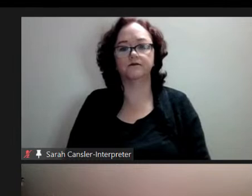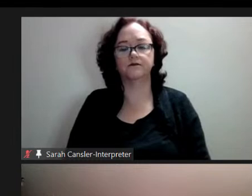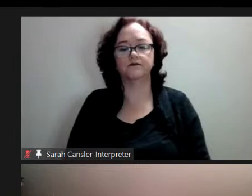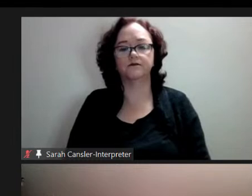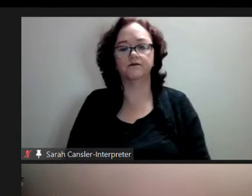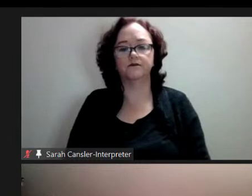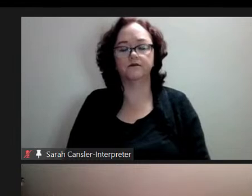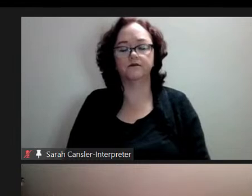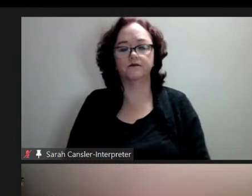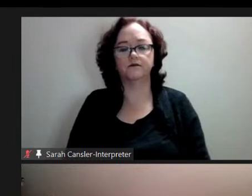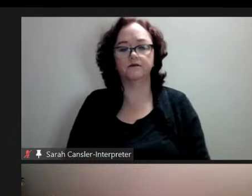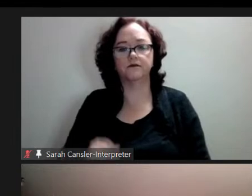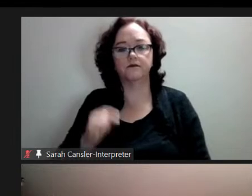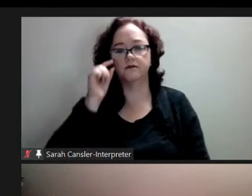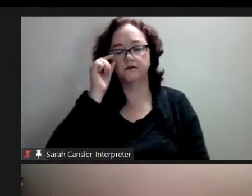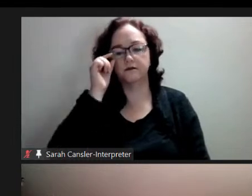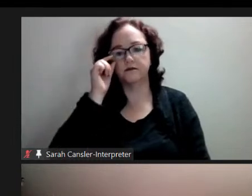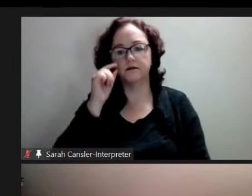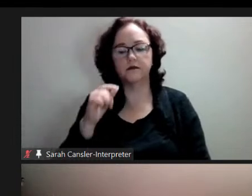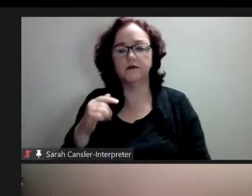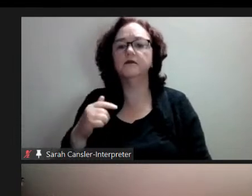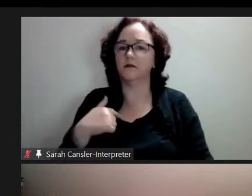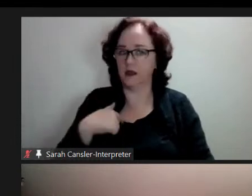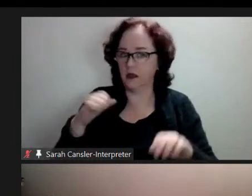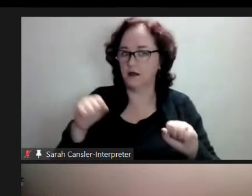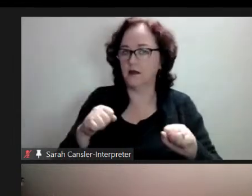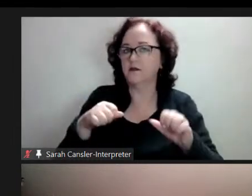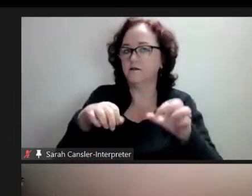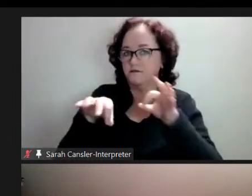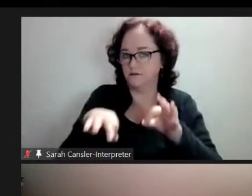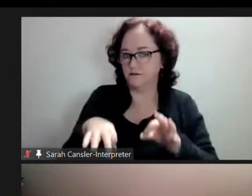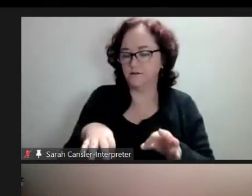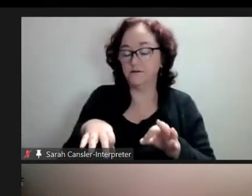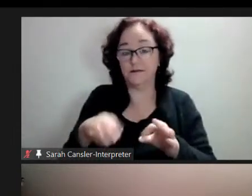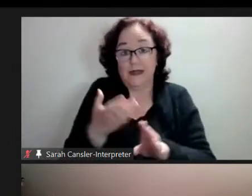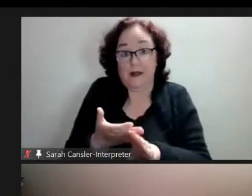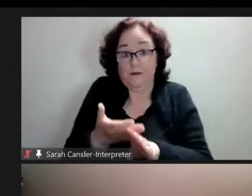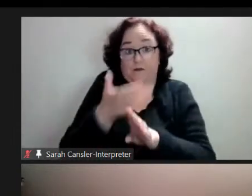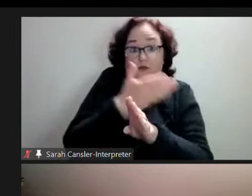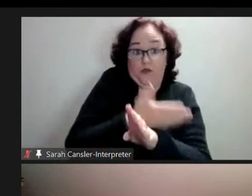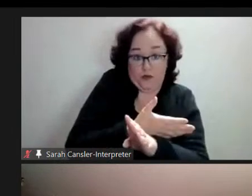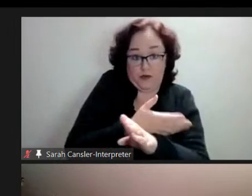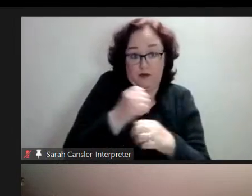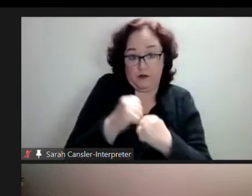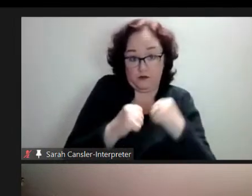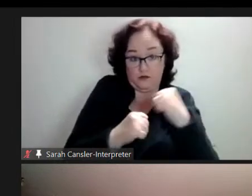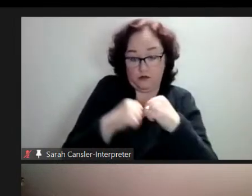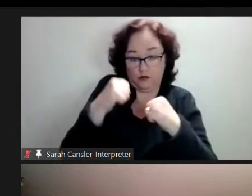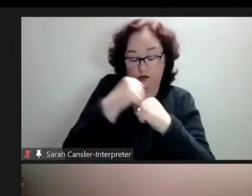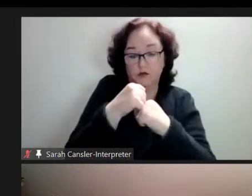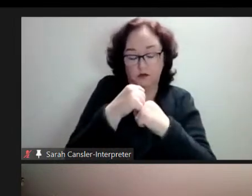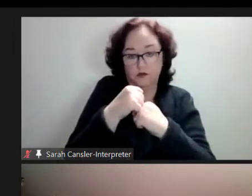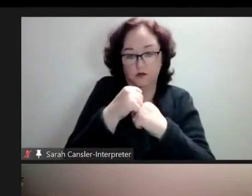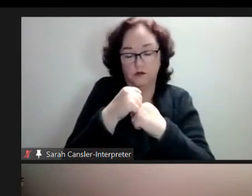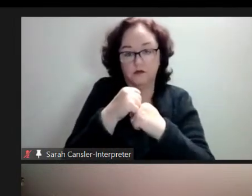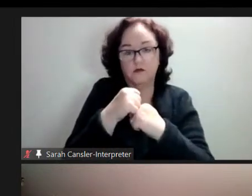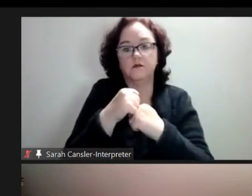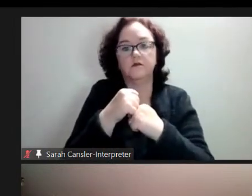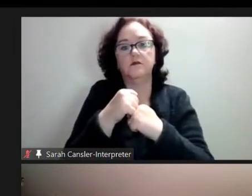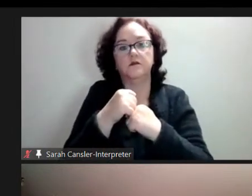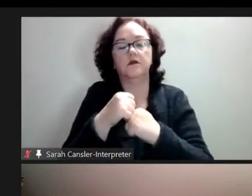So I can speak a little bit to what is happening pre-construction. I'd have to defer to CDOT or CTA as to